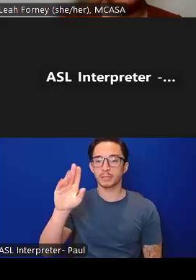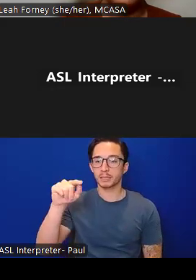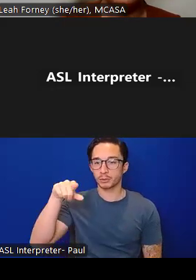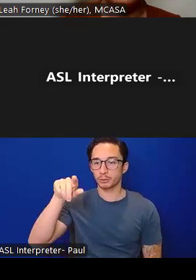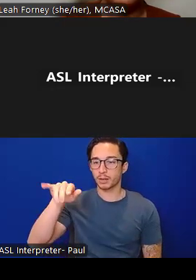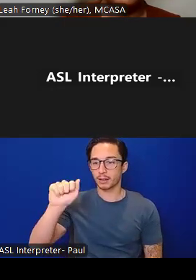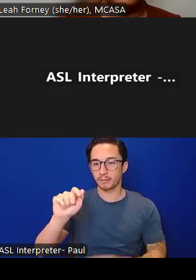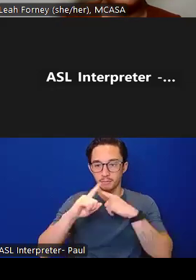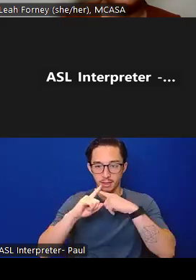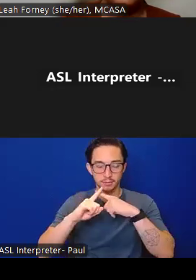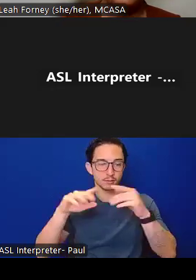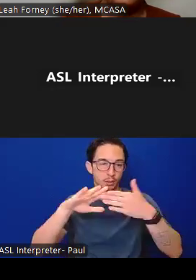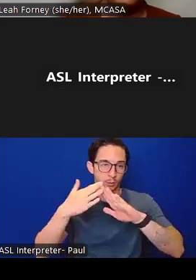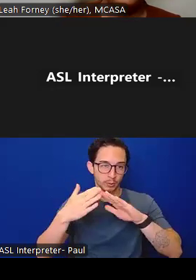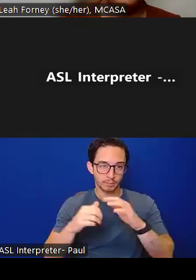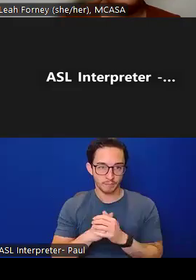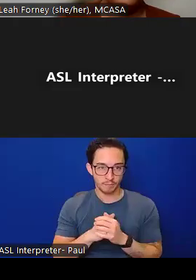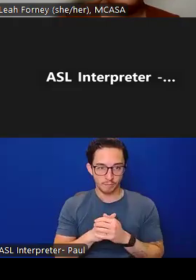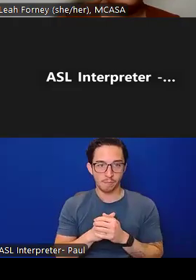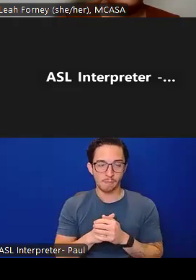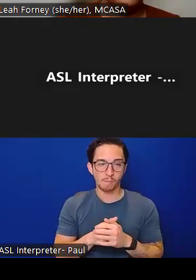plus community.